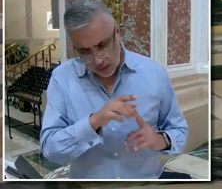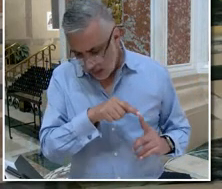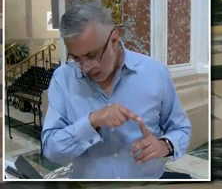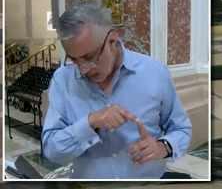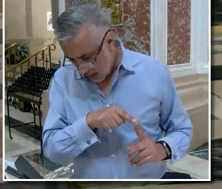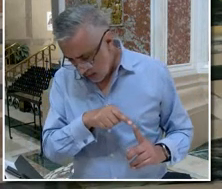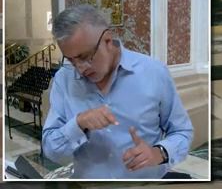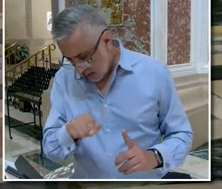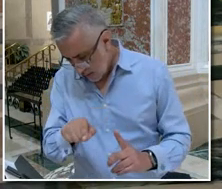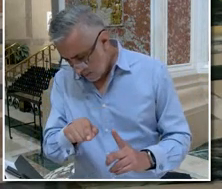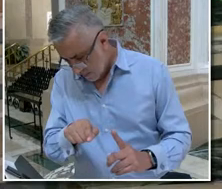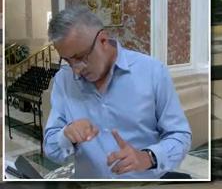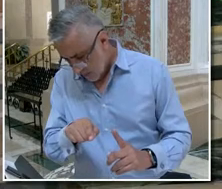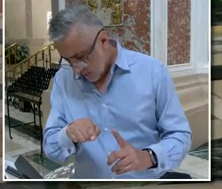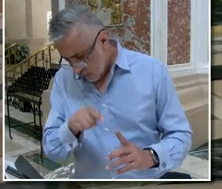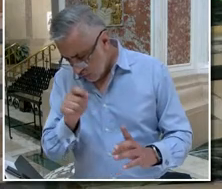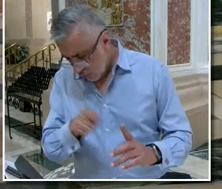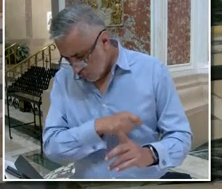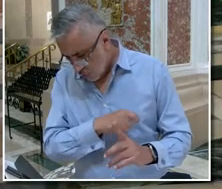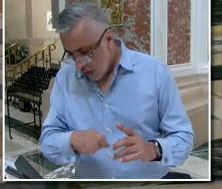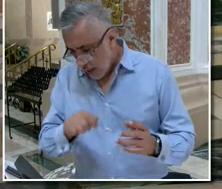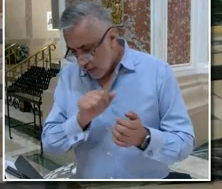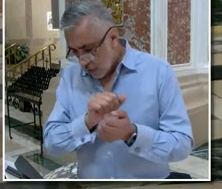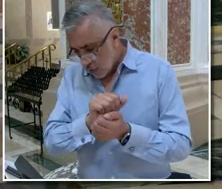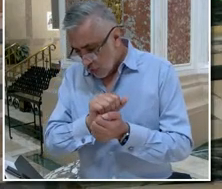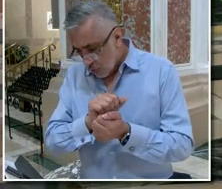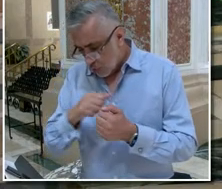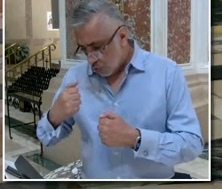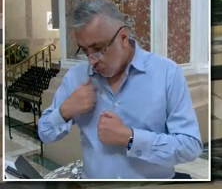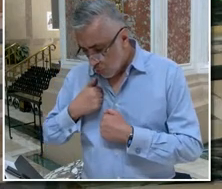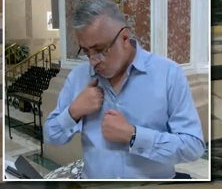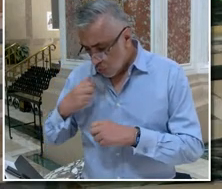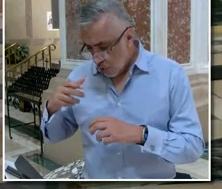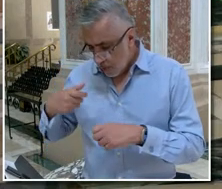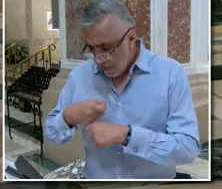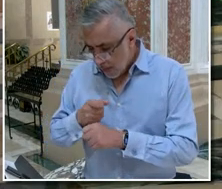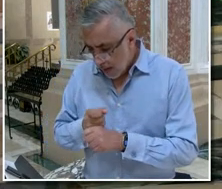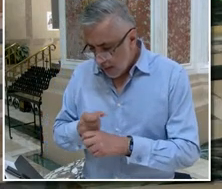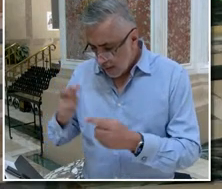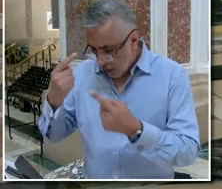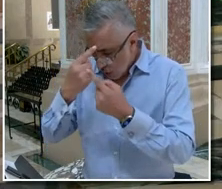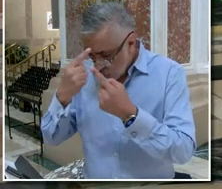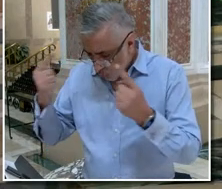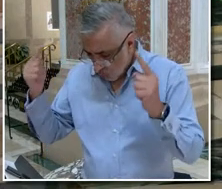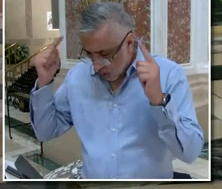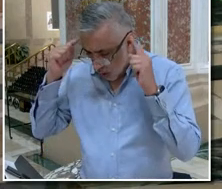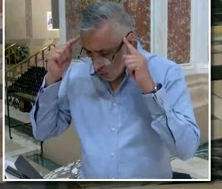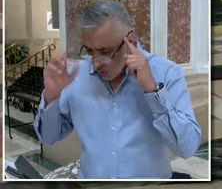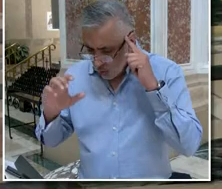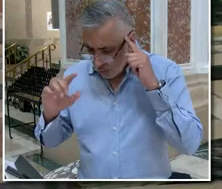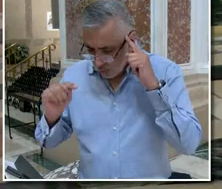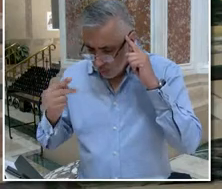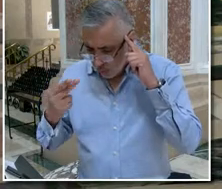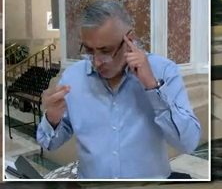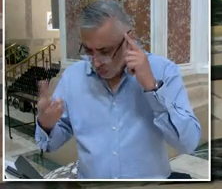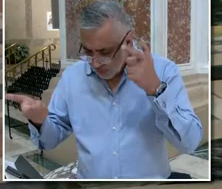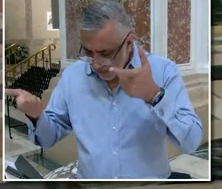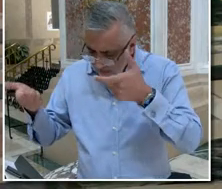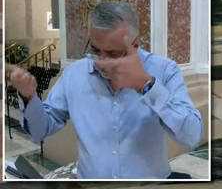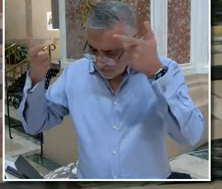scourged. And the soldiers wove a crown out of thorns and placed it on his